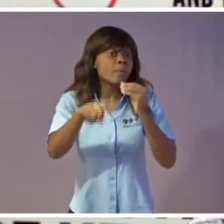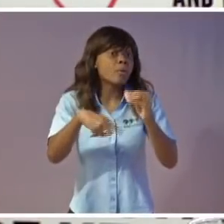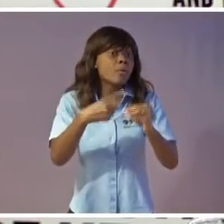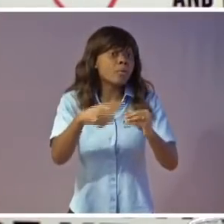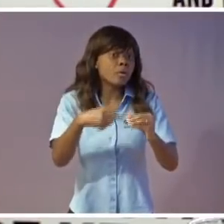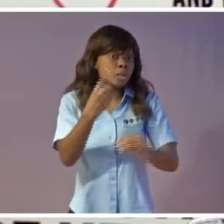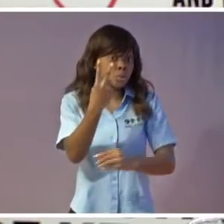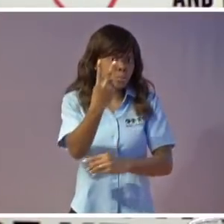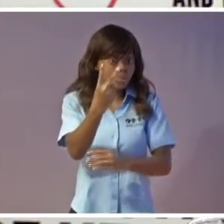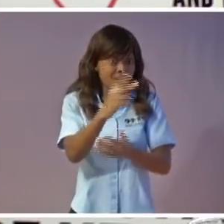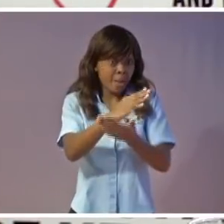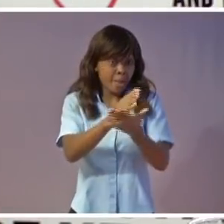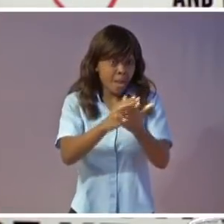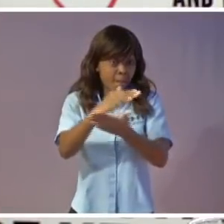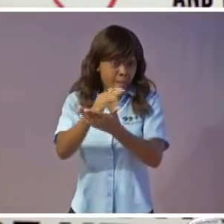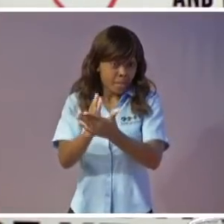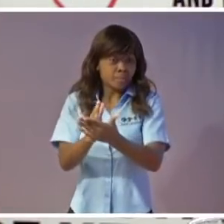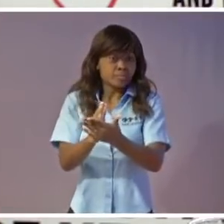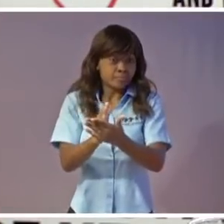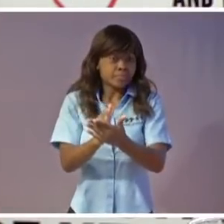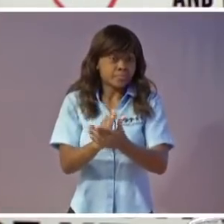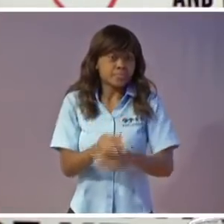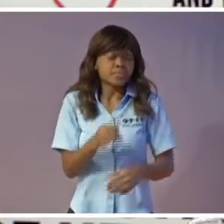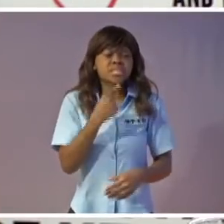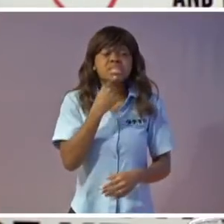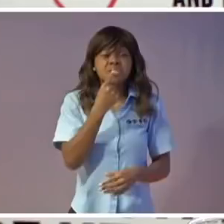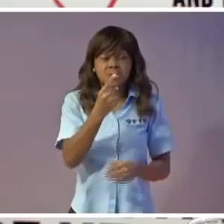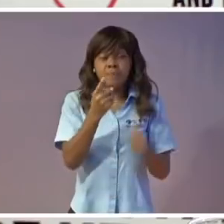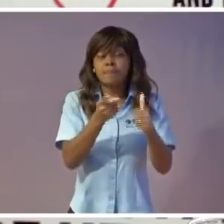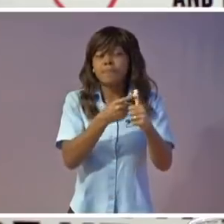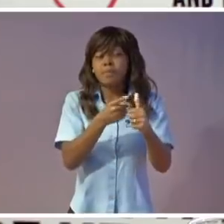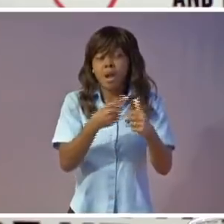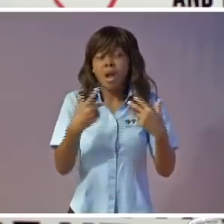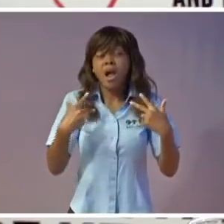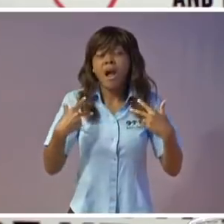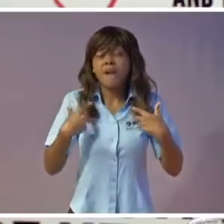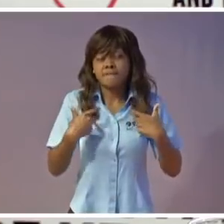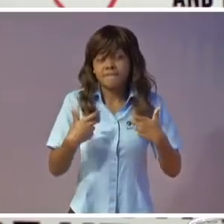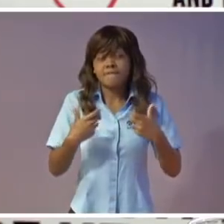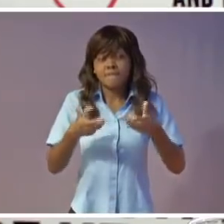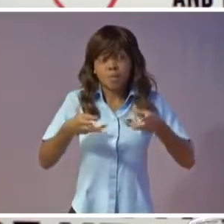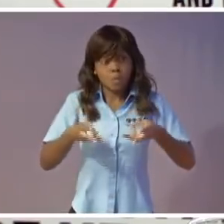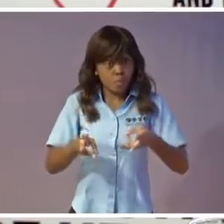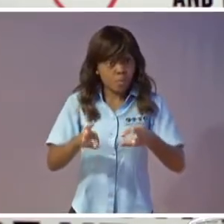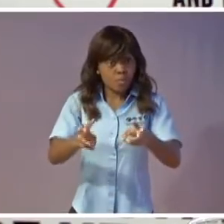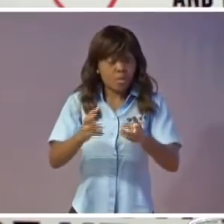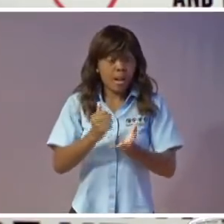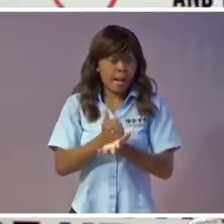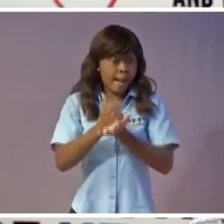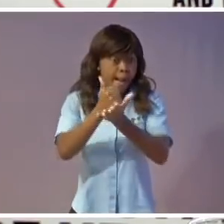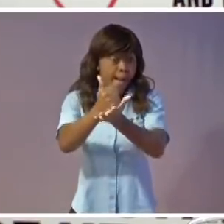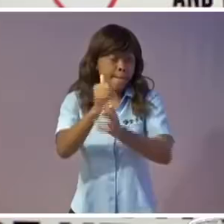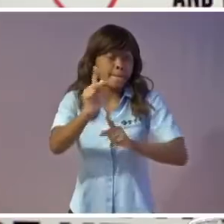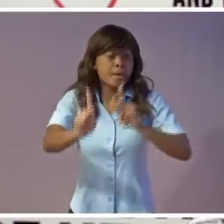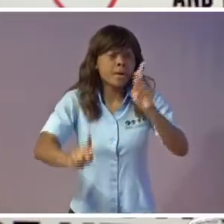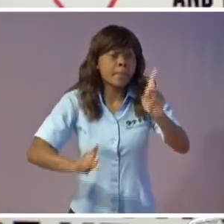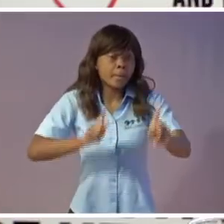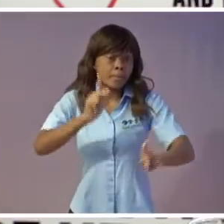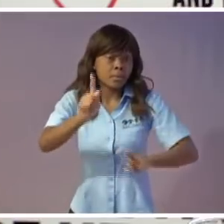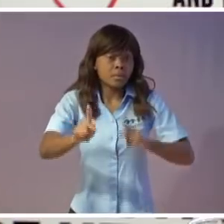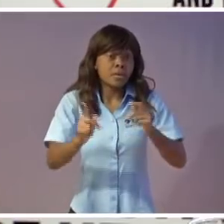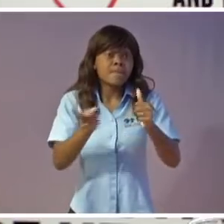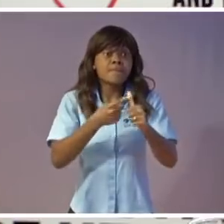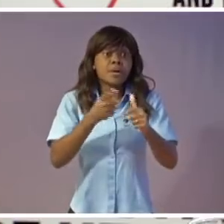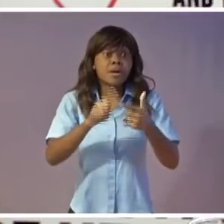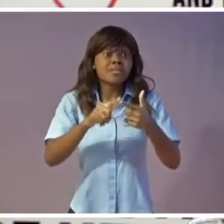actual platform solution, which I indicated is already running, and then data entry. So